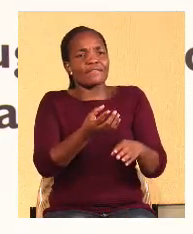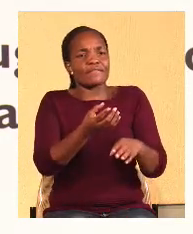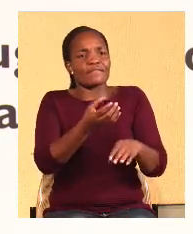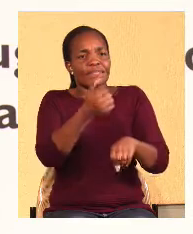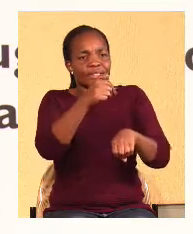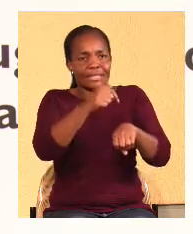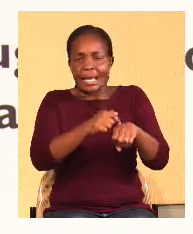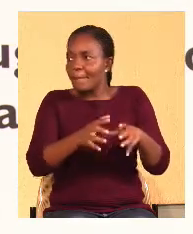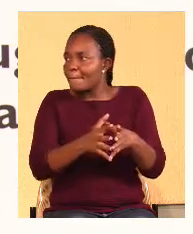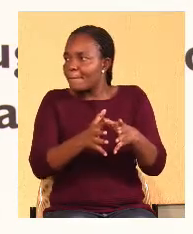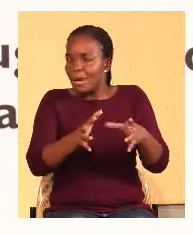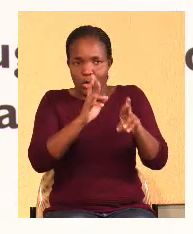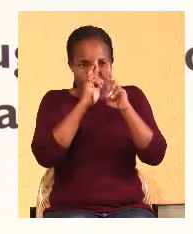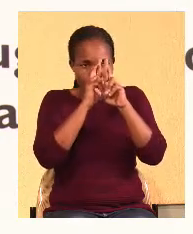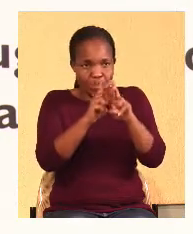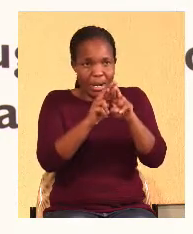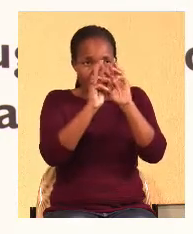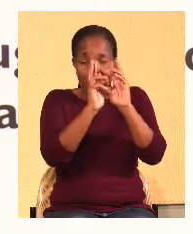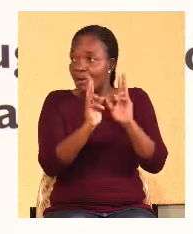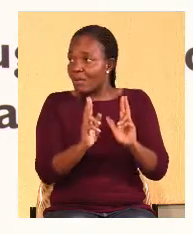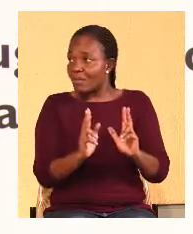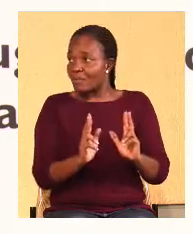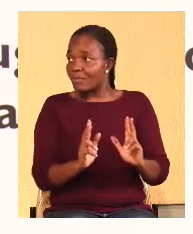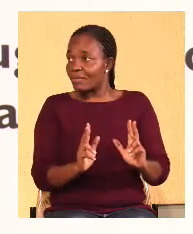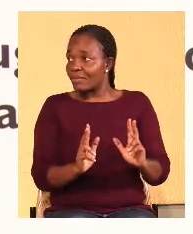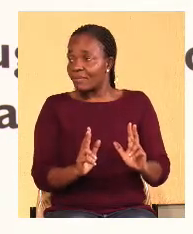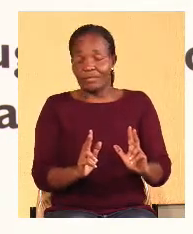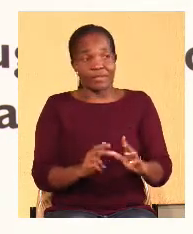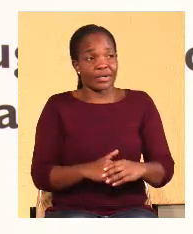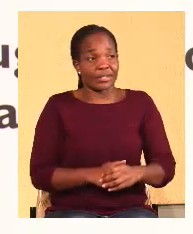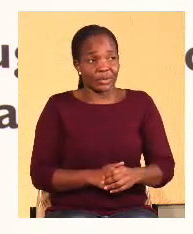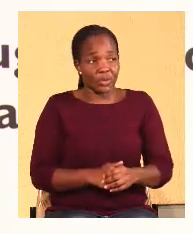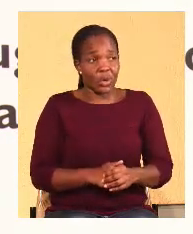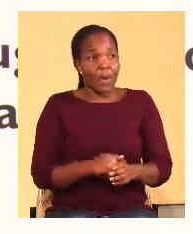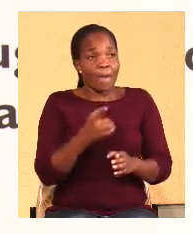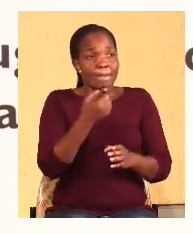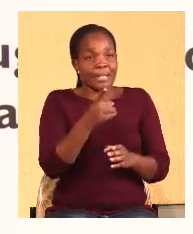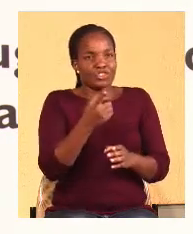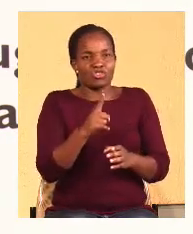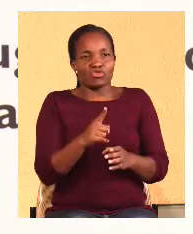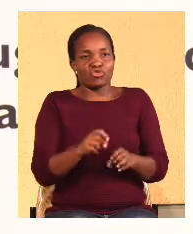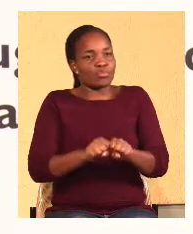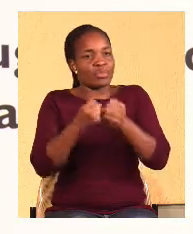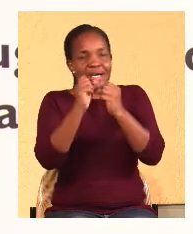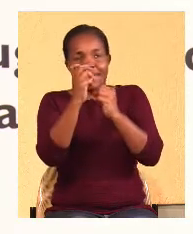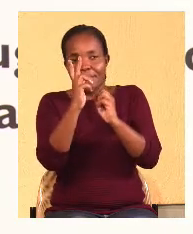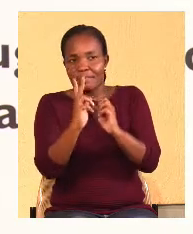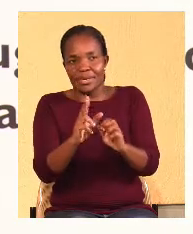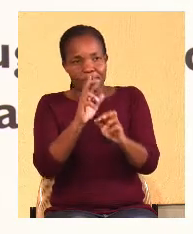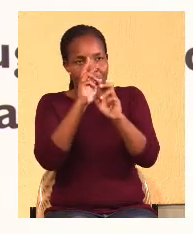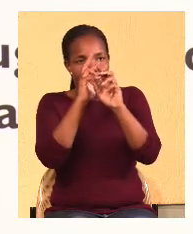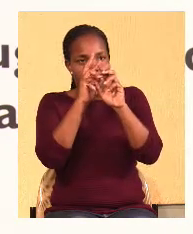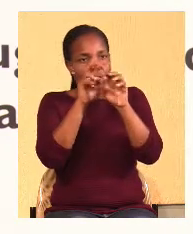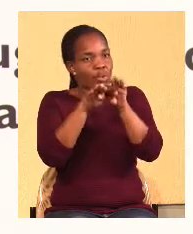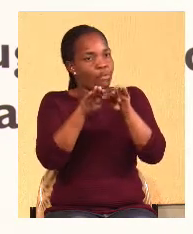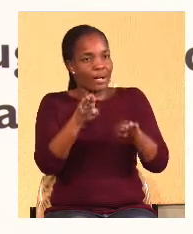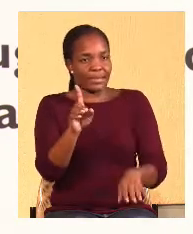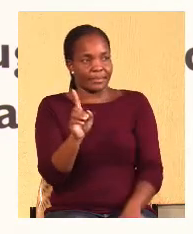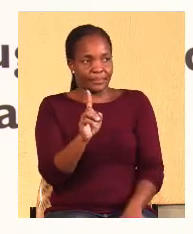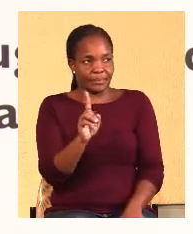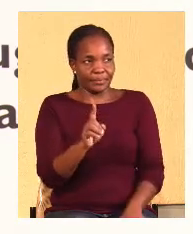is more human rights friendly without compromising on what it is that we want to achieve, which is